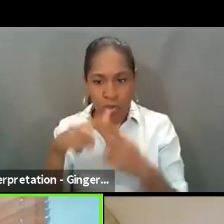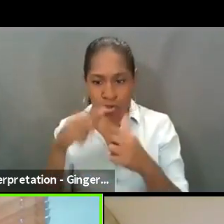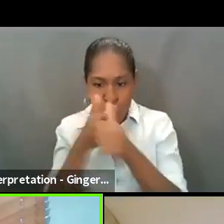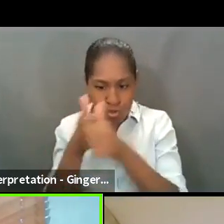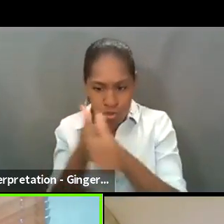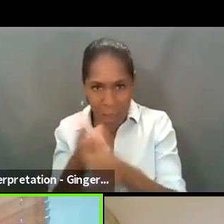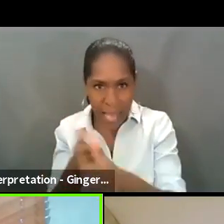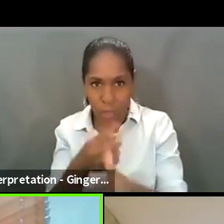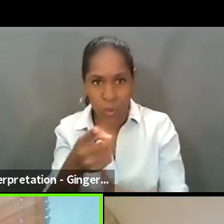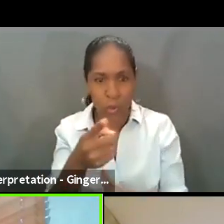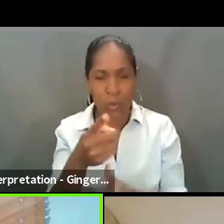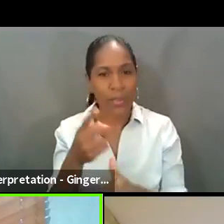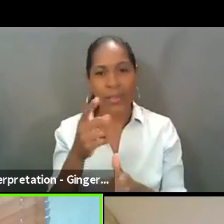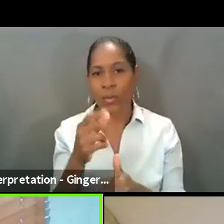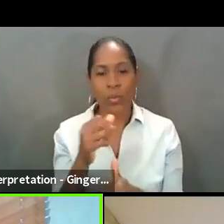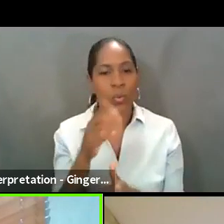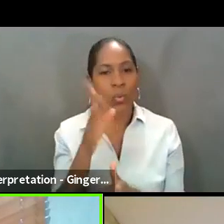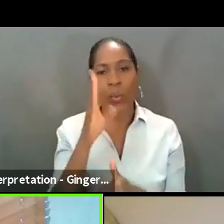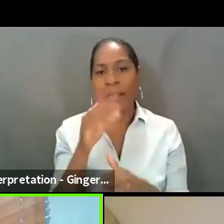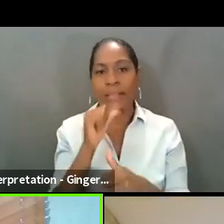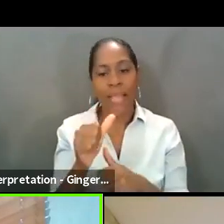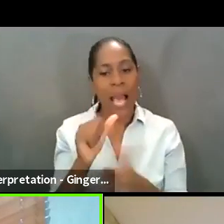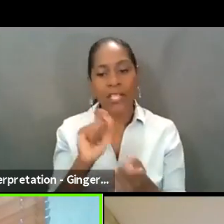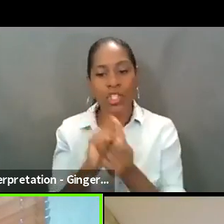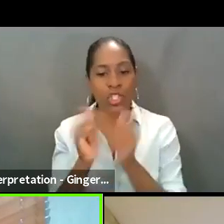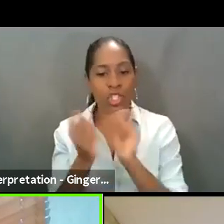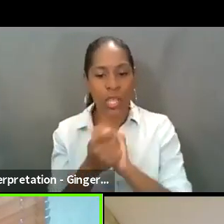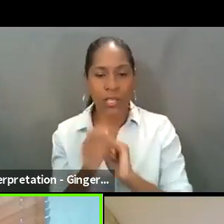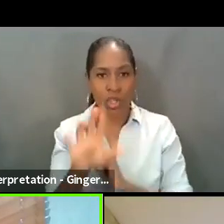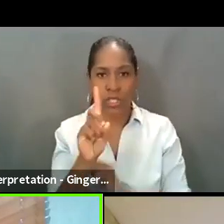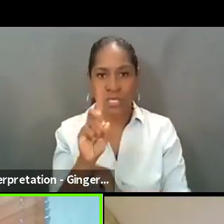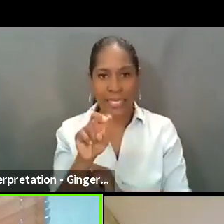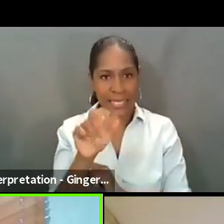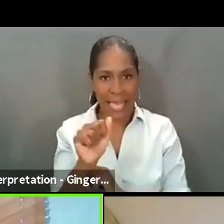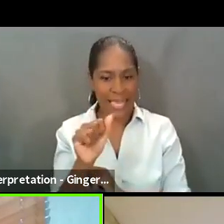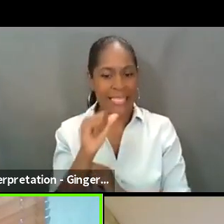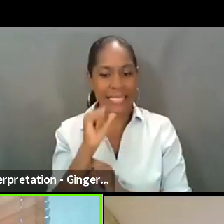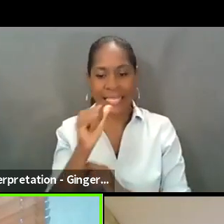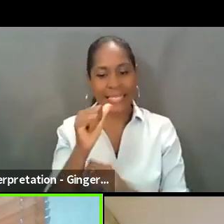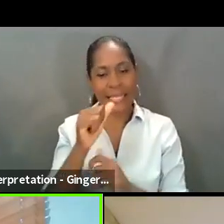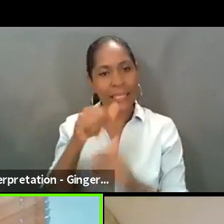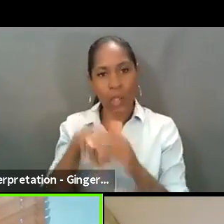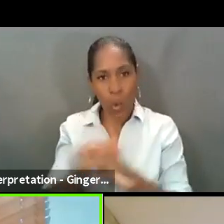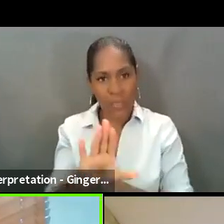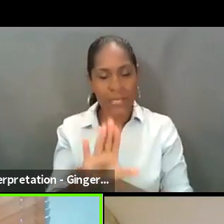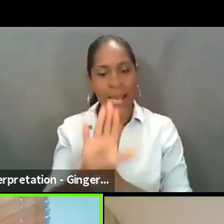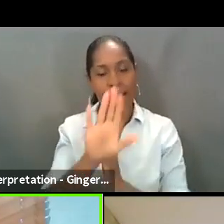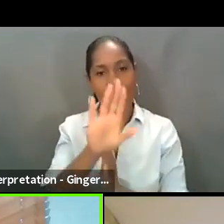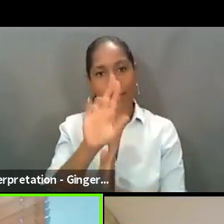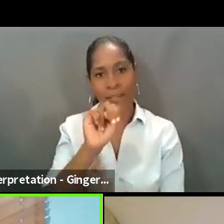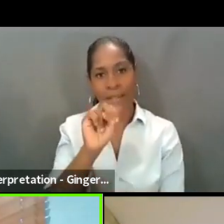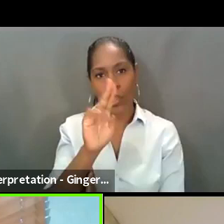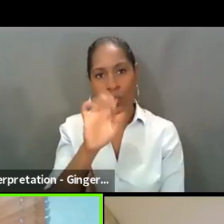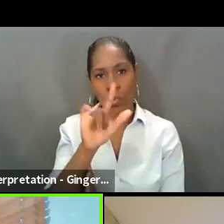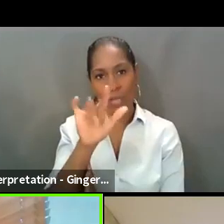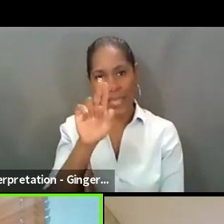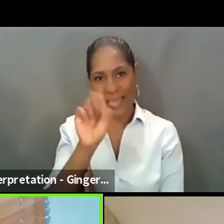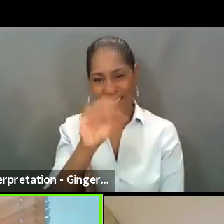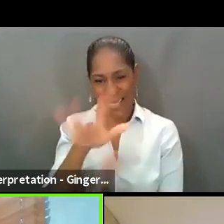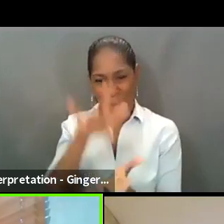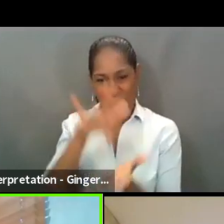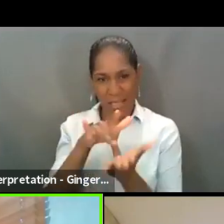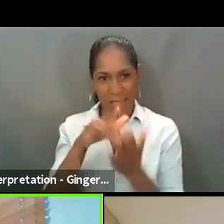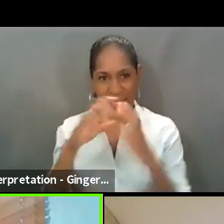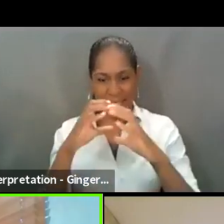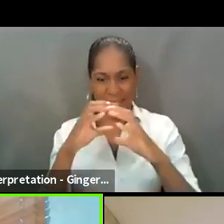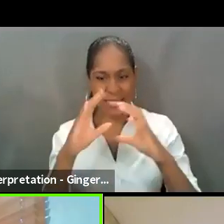to the DNA. It doesn't go into the nucleus of the cells. Another thing that I have heard is that the Moderna